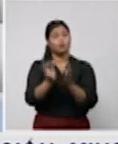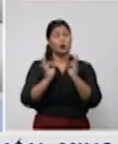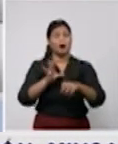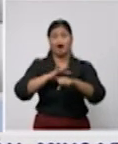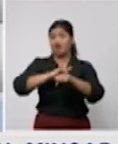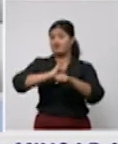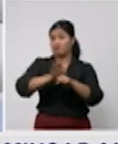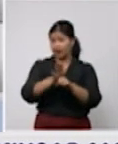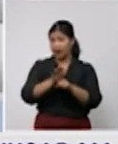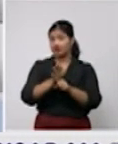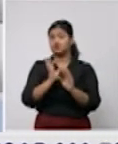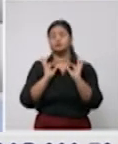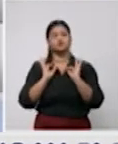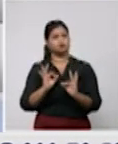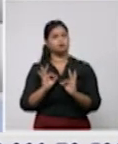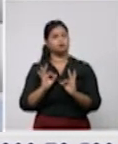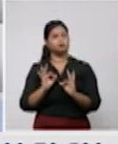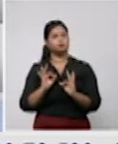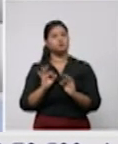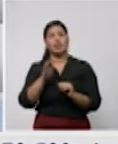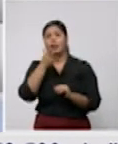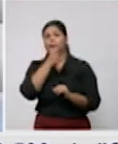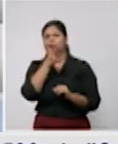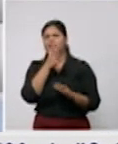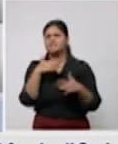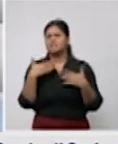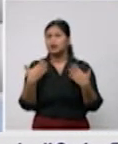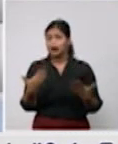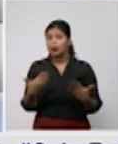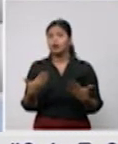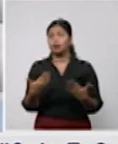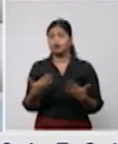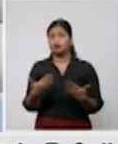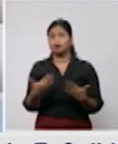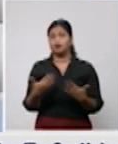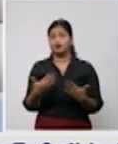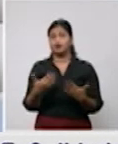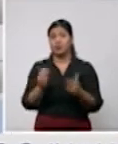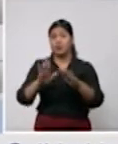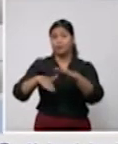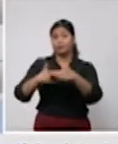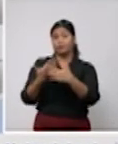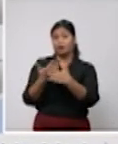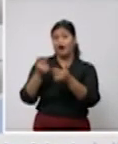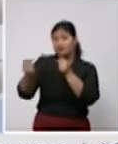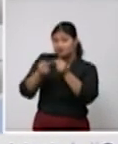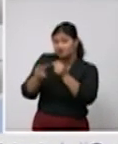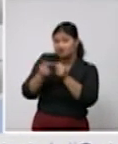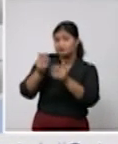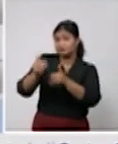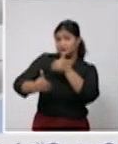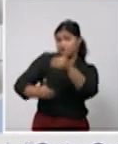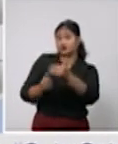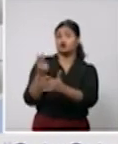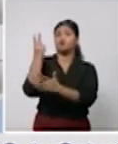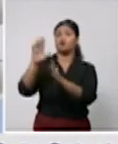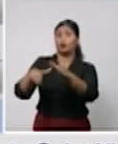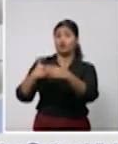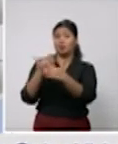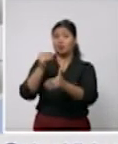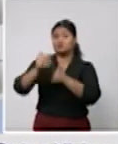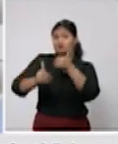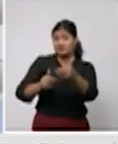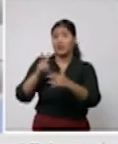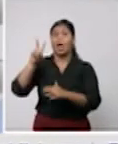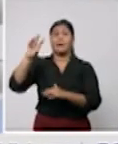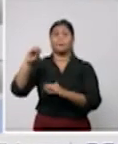266,959 people were diagnosed with the virus yesterday. And it looks likely that tomorrow or the day after, we will reach